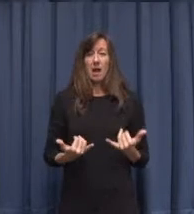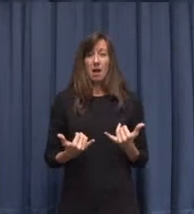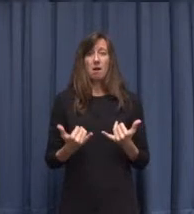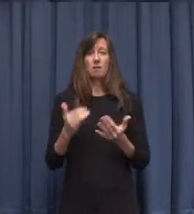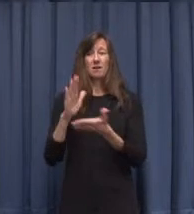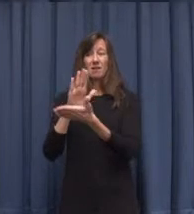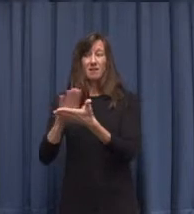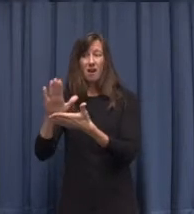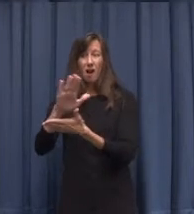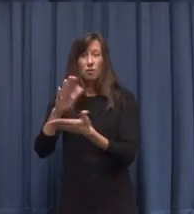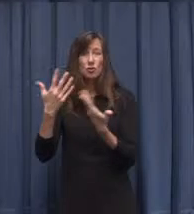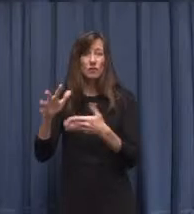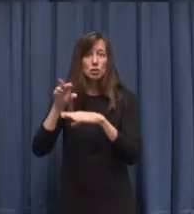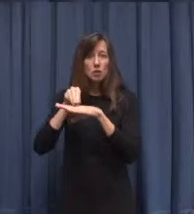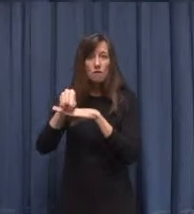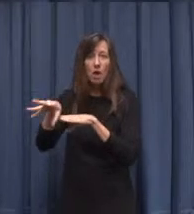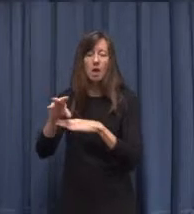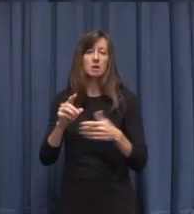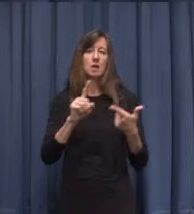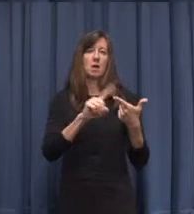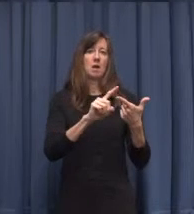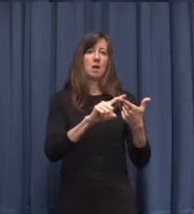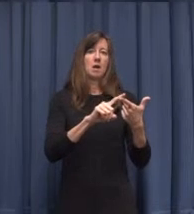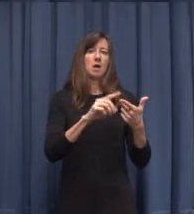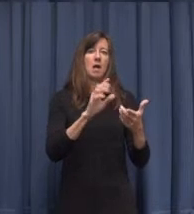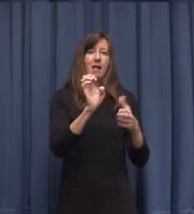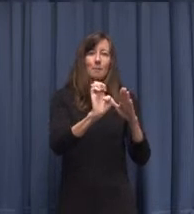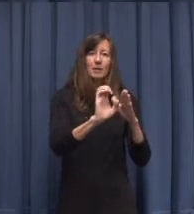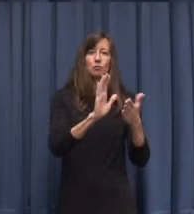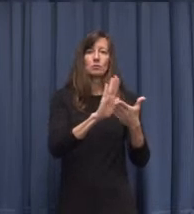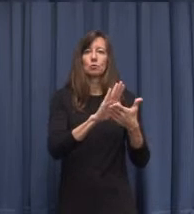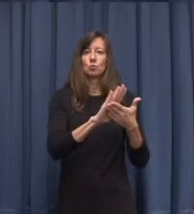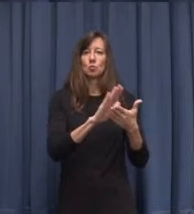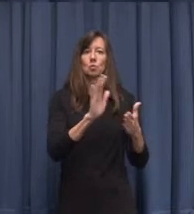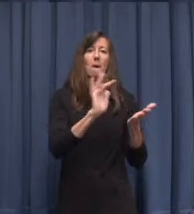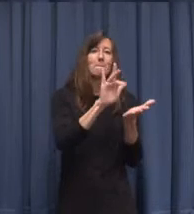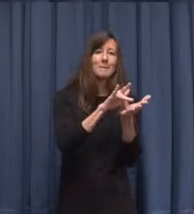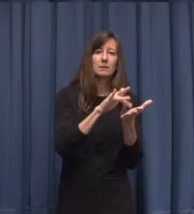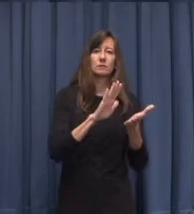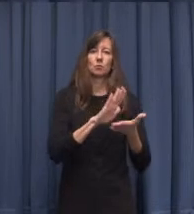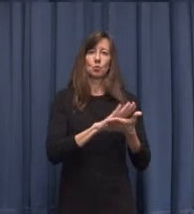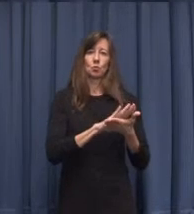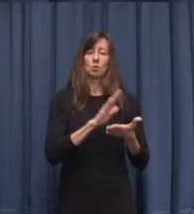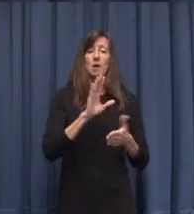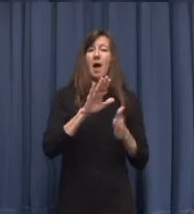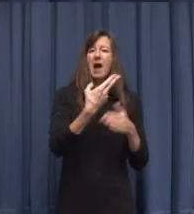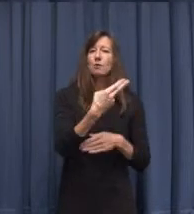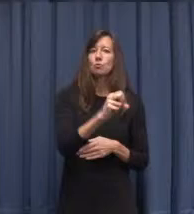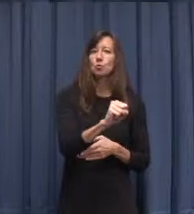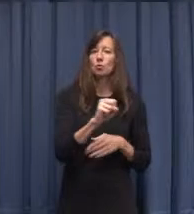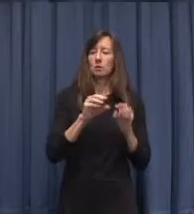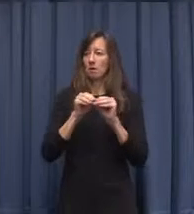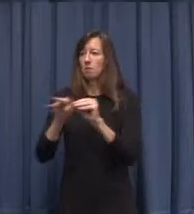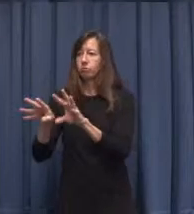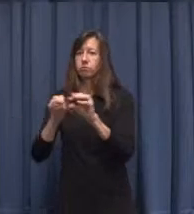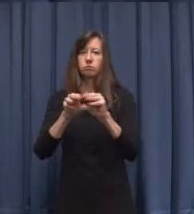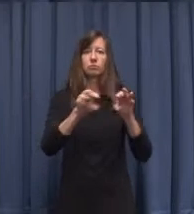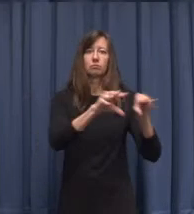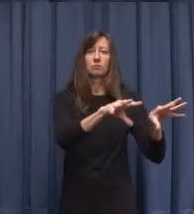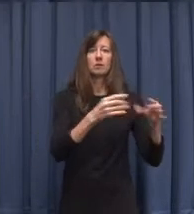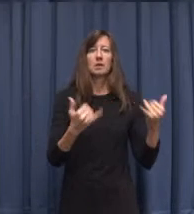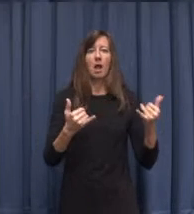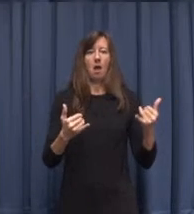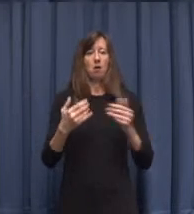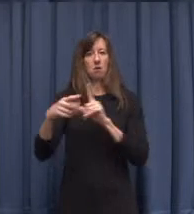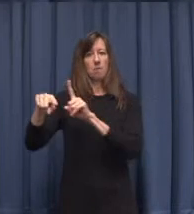schools, an elementary school, a middle school, and a high school, all impacted with positive cases just from that one